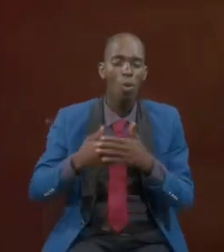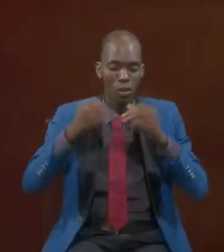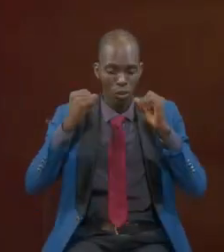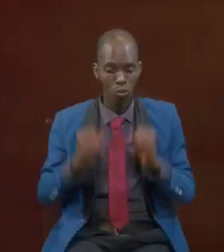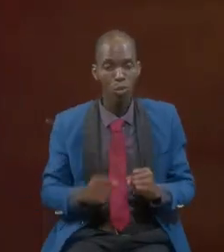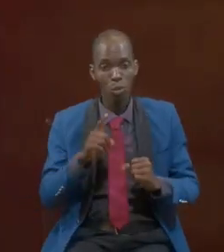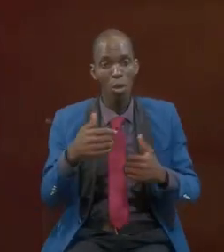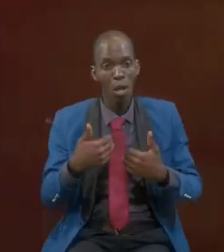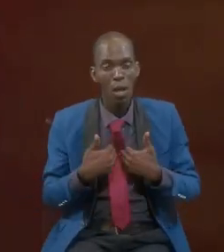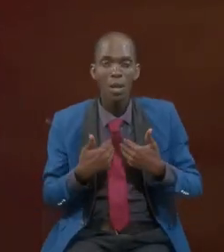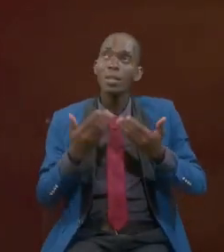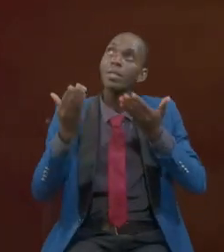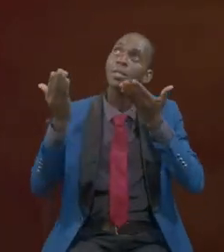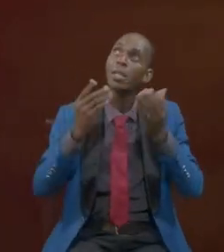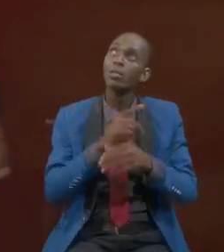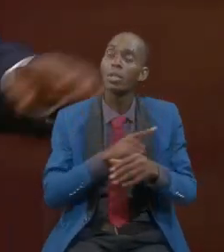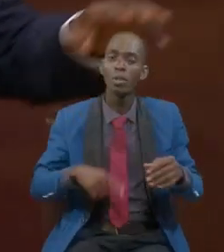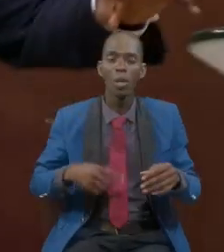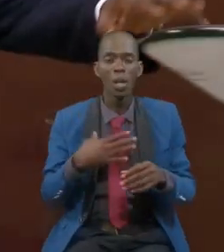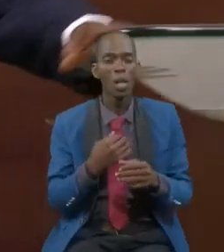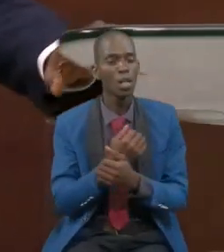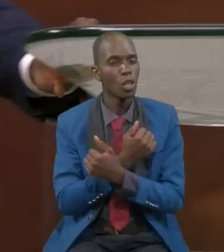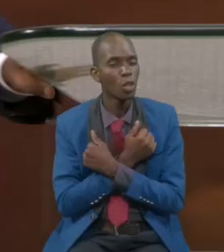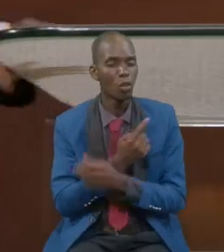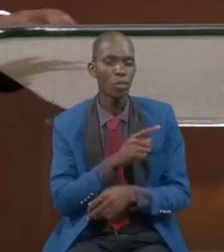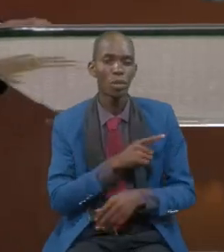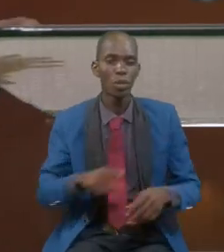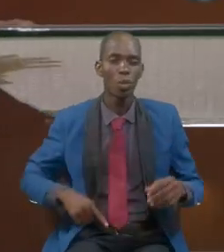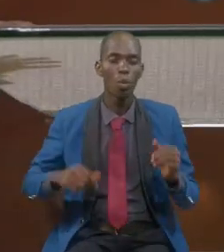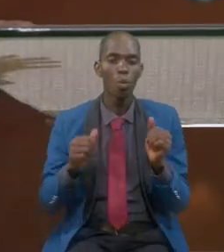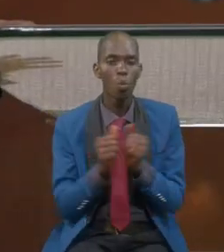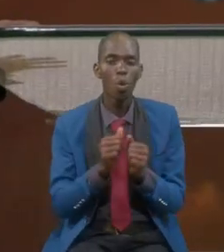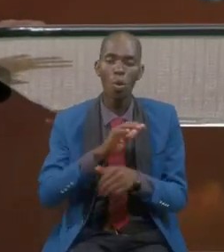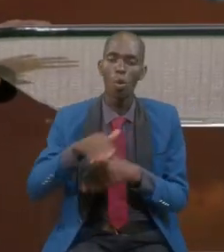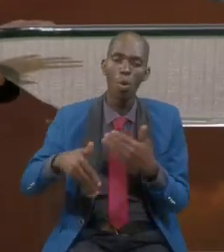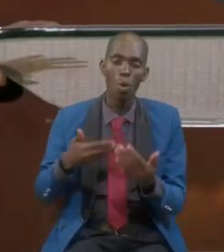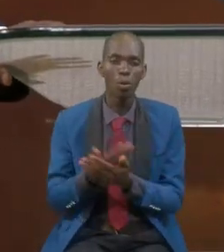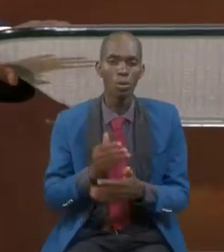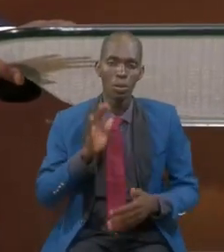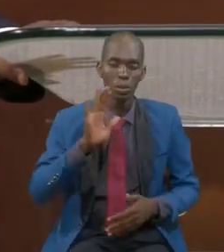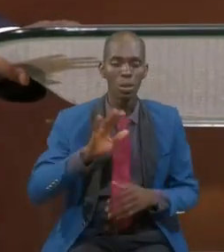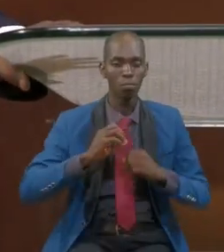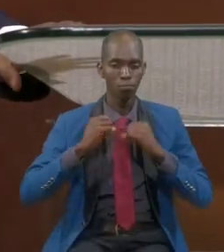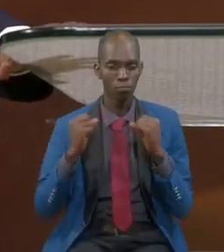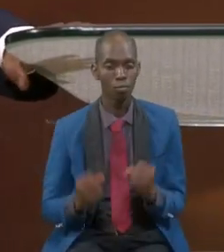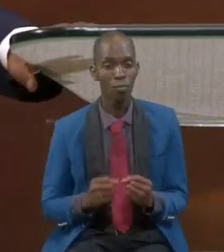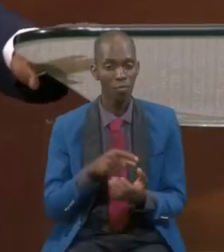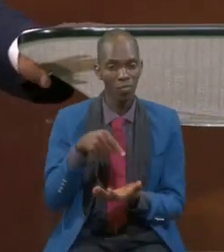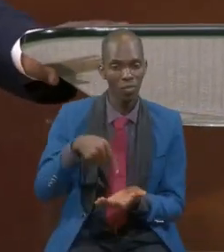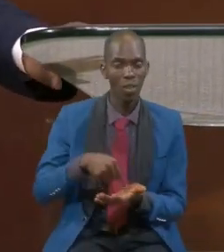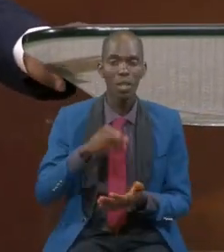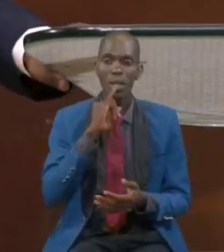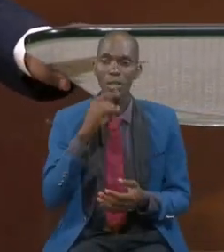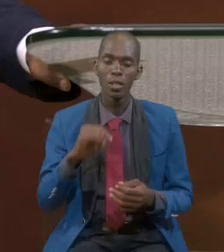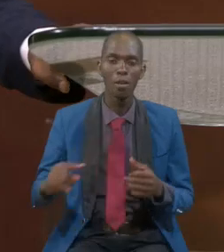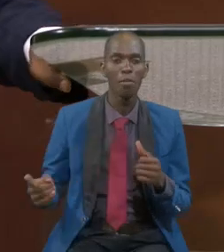serve the Lord and love the Lord with all thy strength this the first